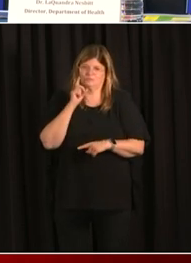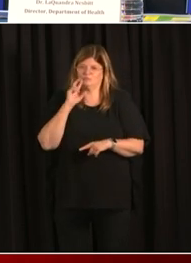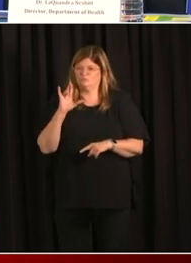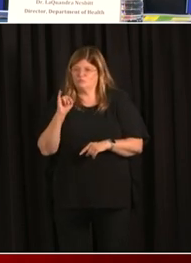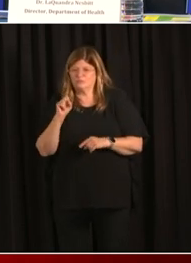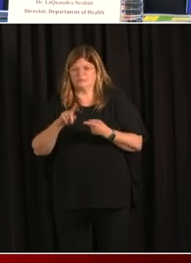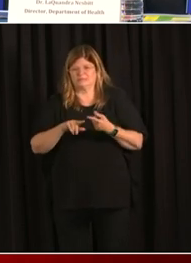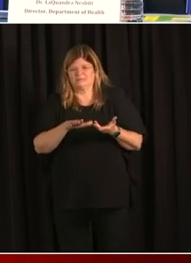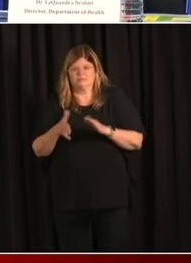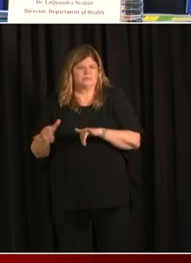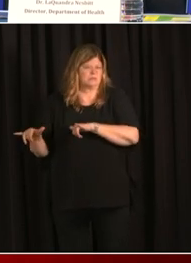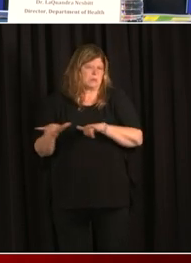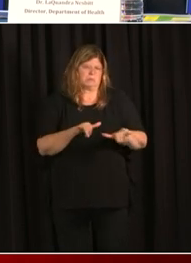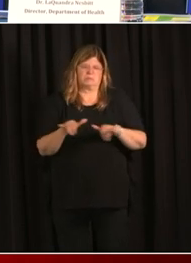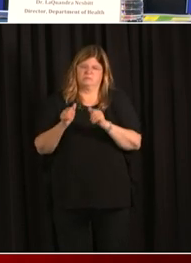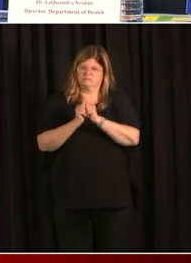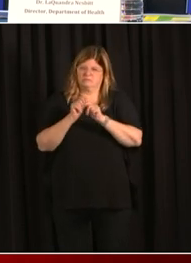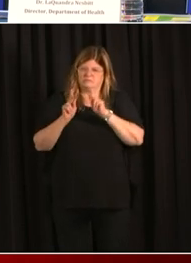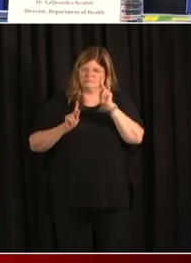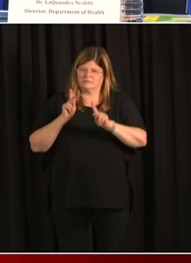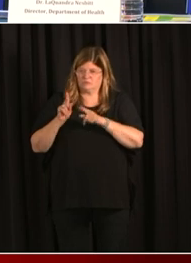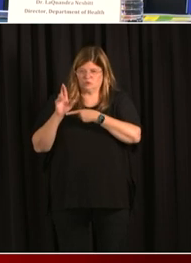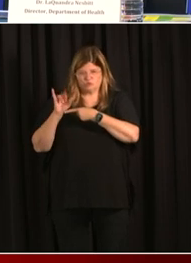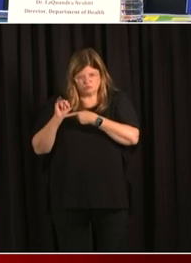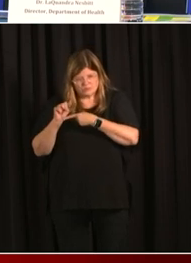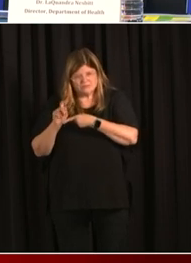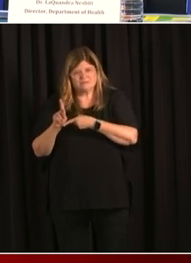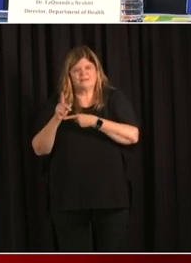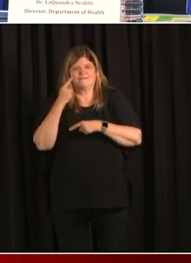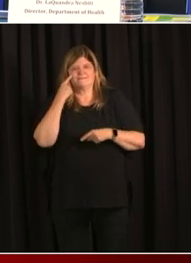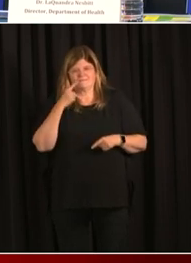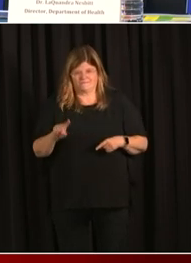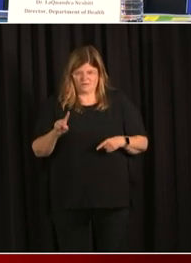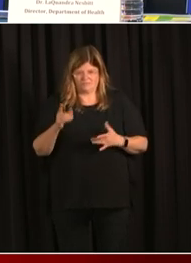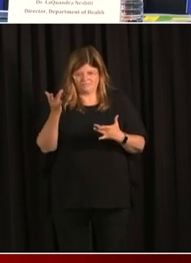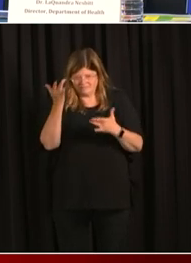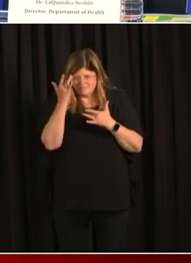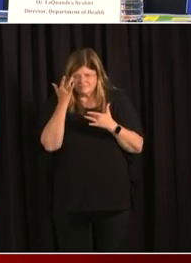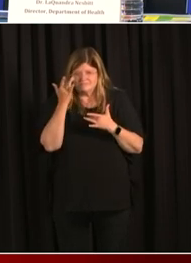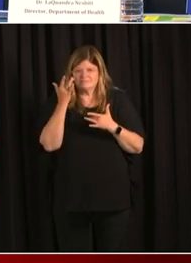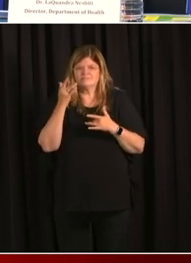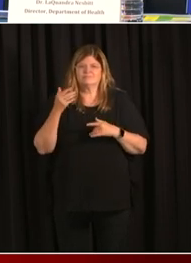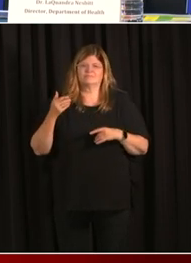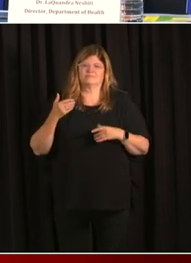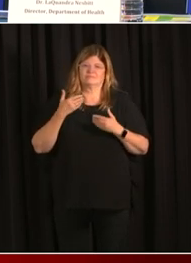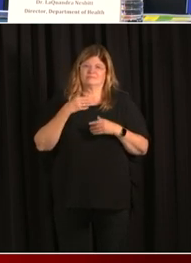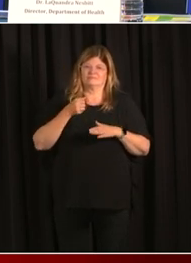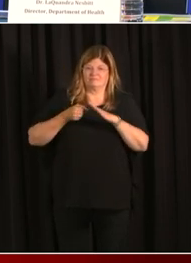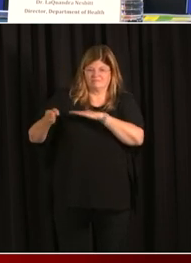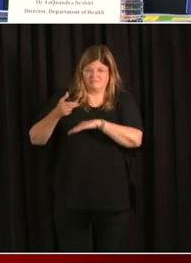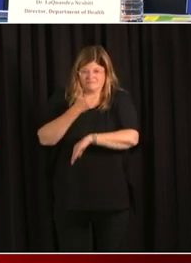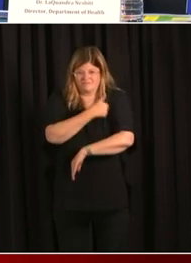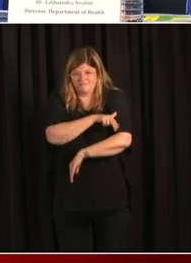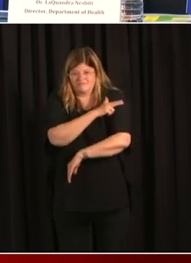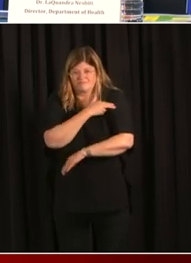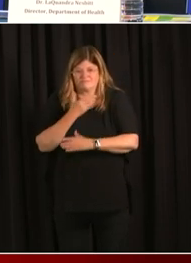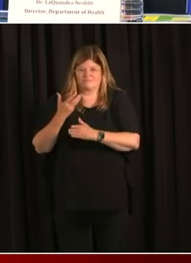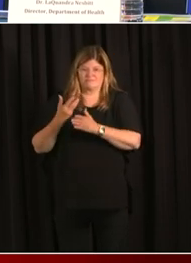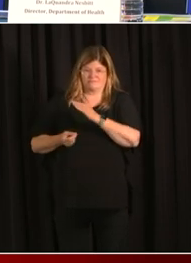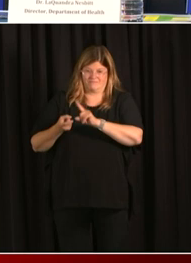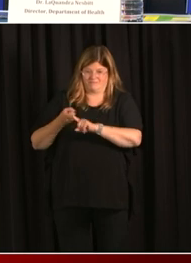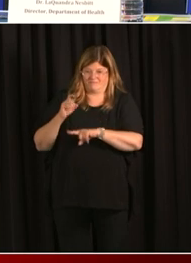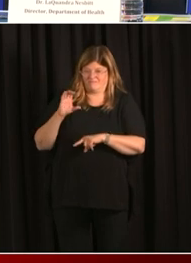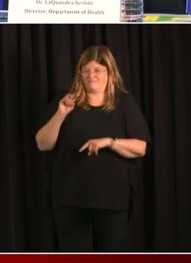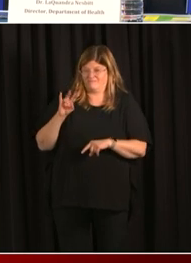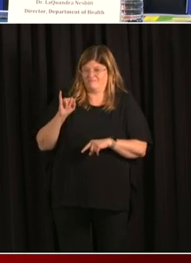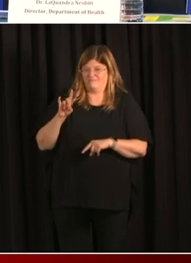are the same groups and populations that will be at severe risk for severe illness, hospitalization, and death from